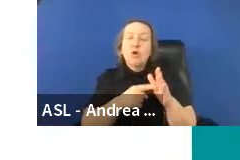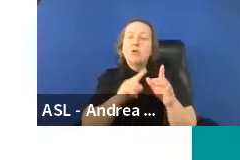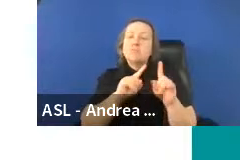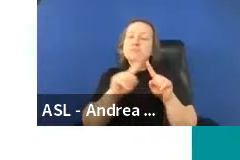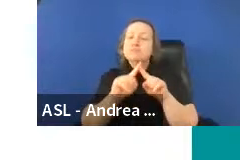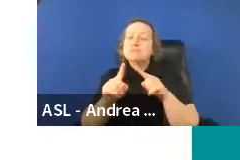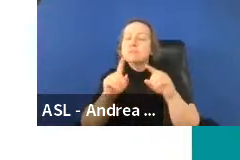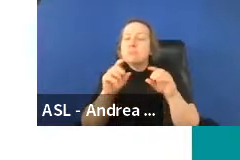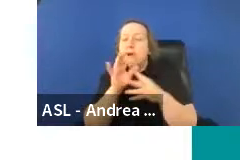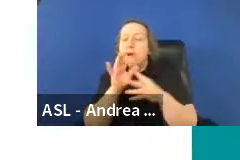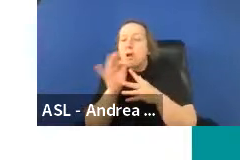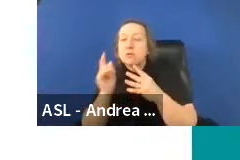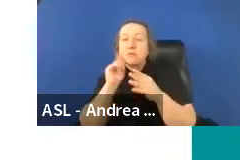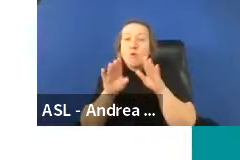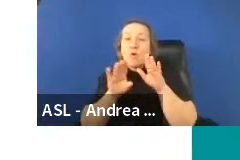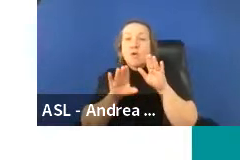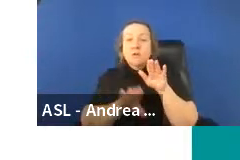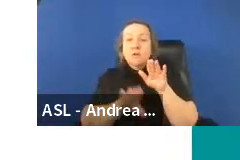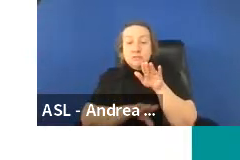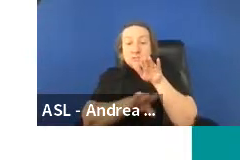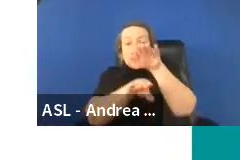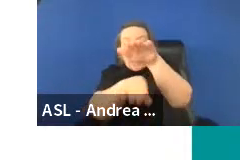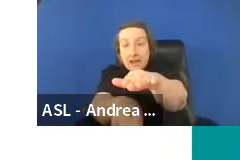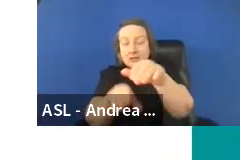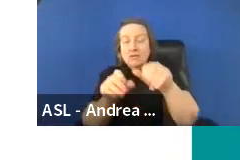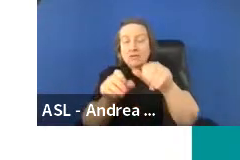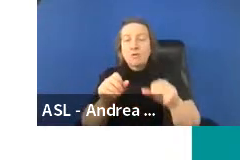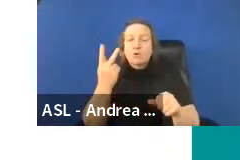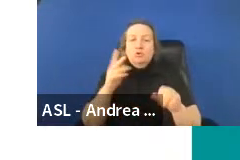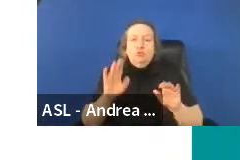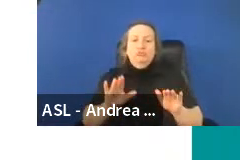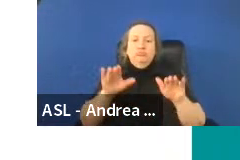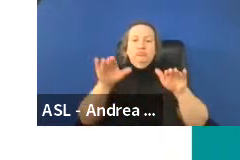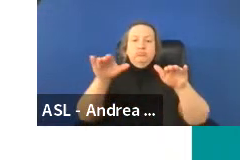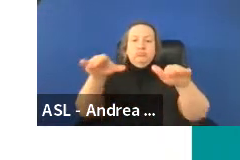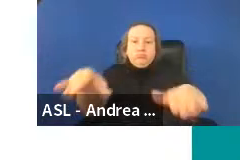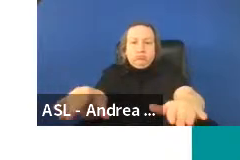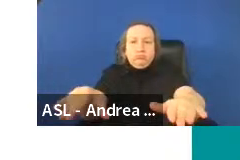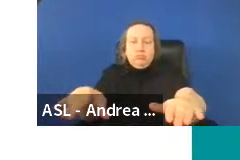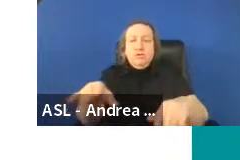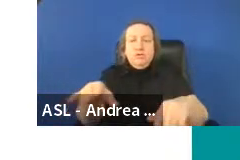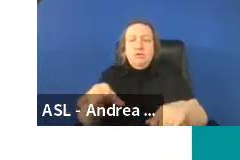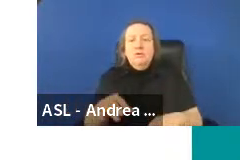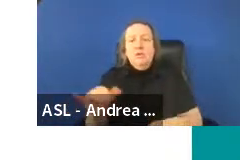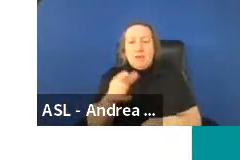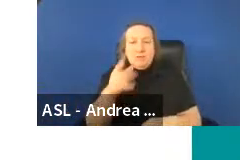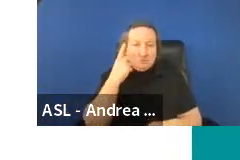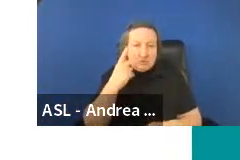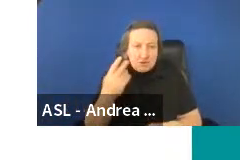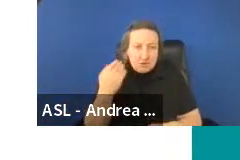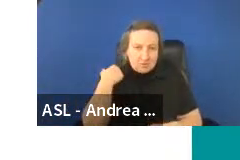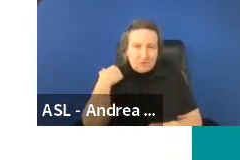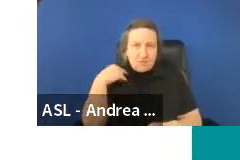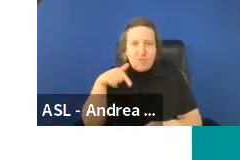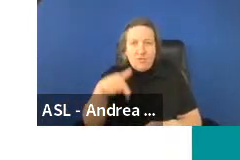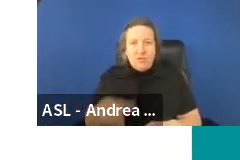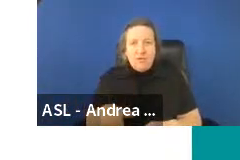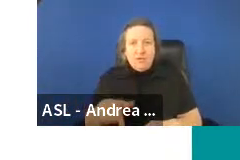for a stacked bridge and a cross section of a 2-bridge single level, like you saw earlier in this